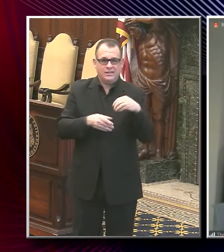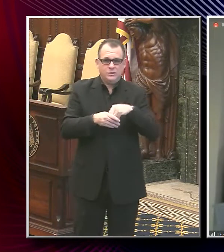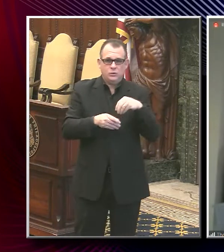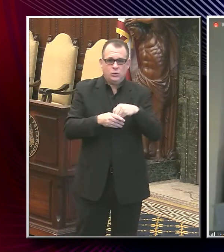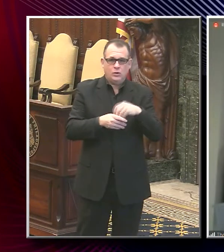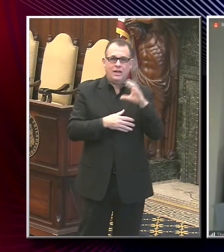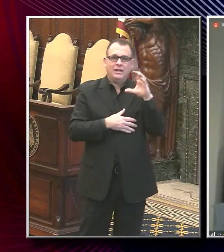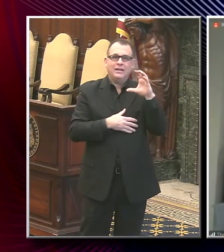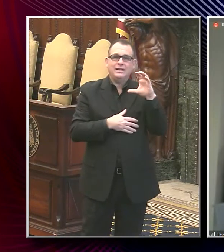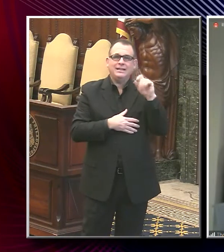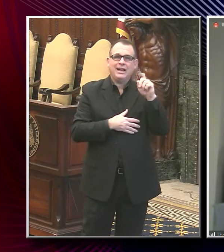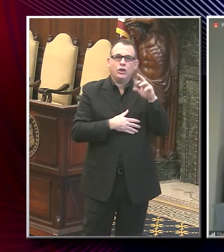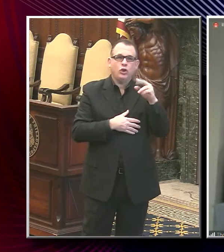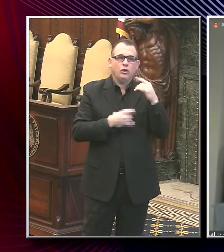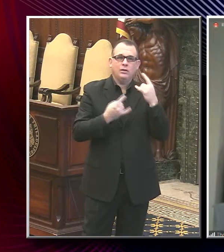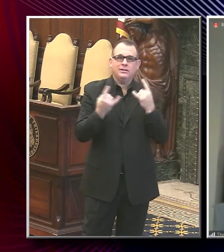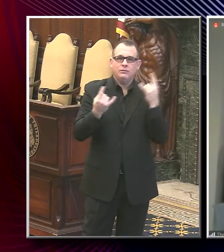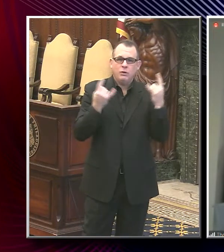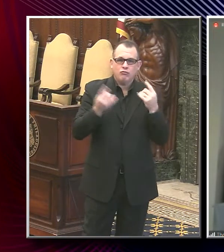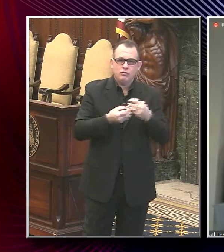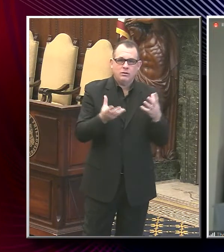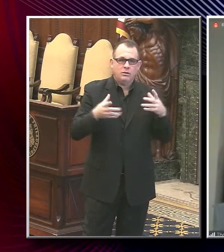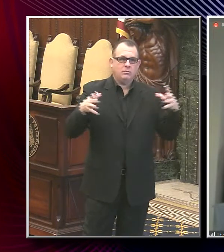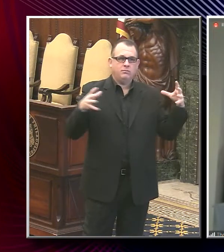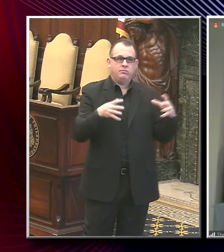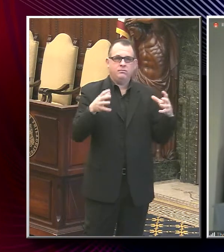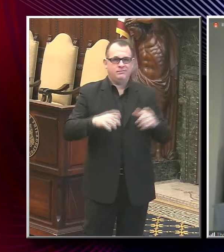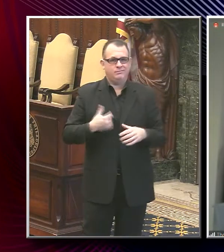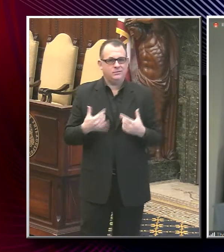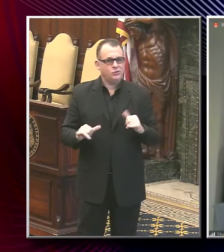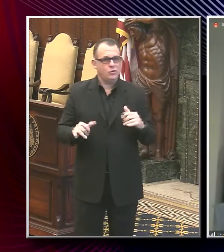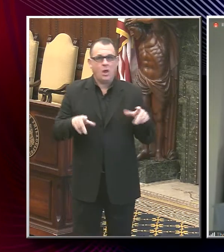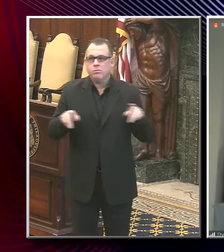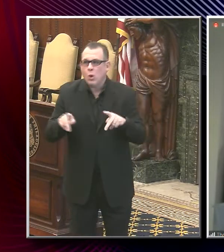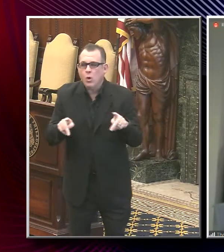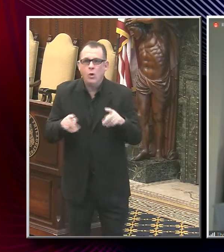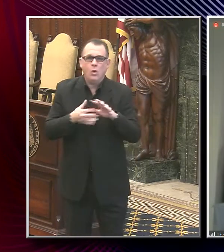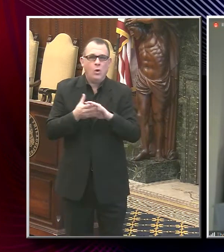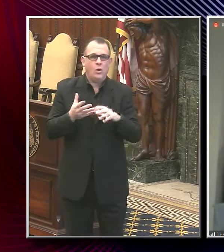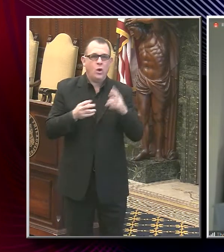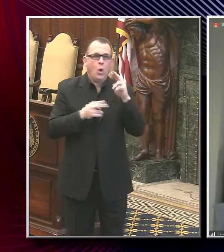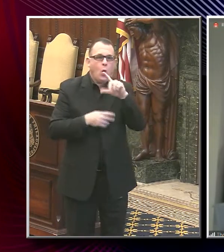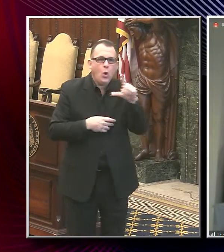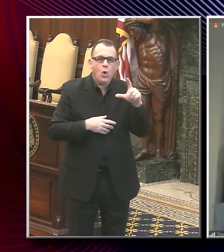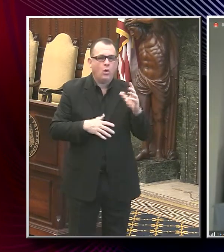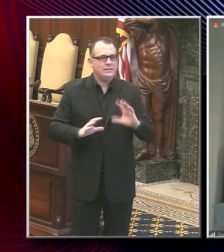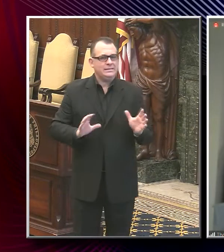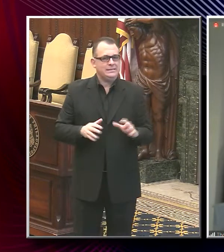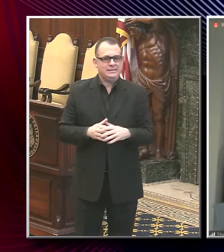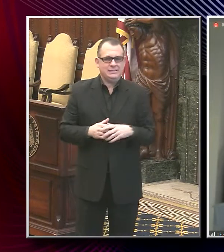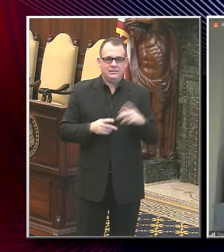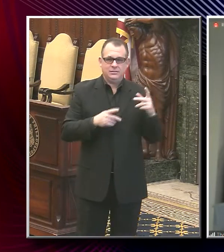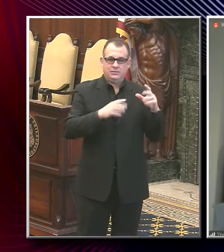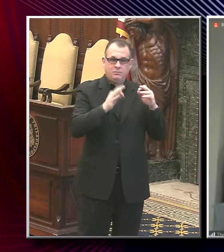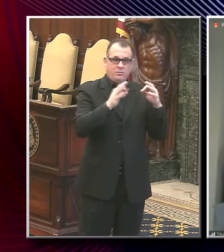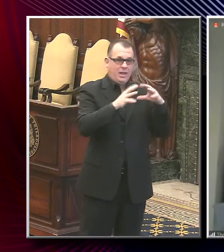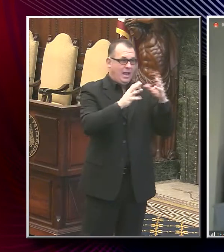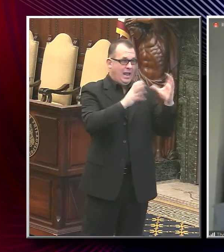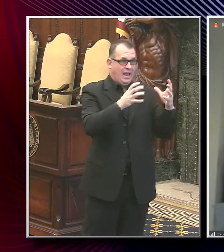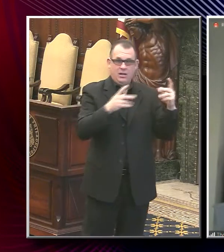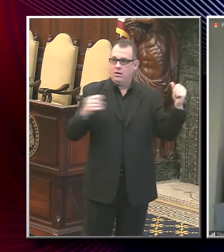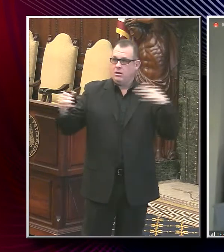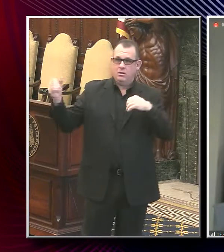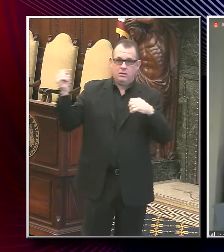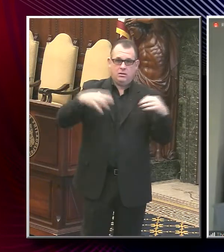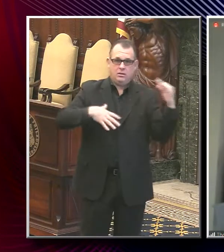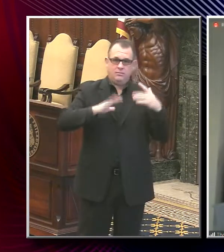indoor catered events and indoor social gatherings of any size. But these are social gatherings where people gather between households,